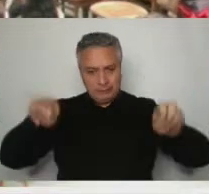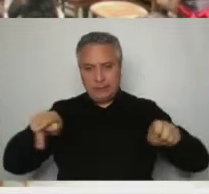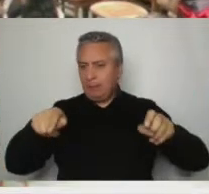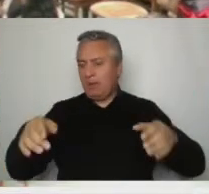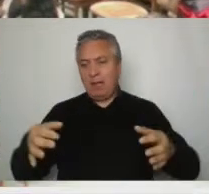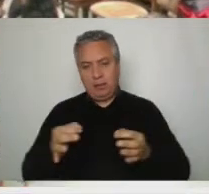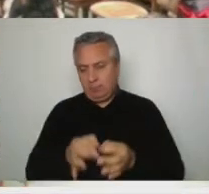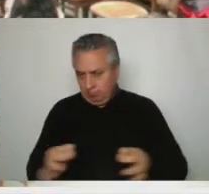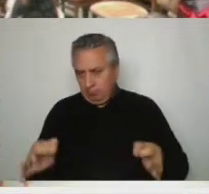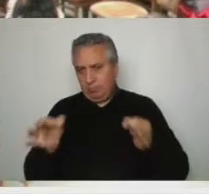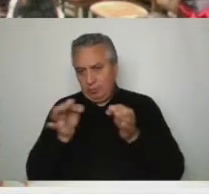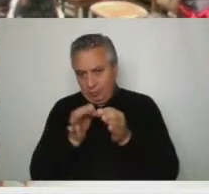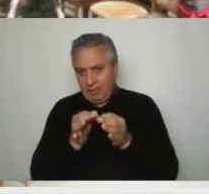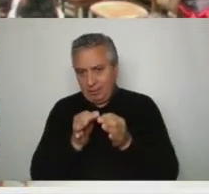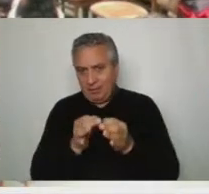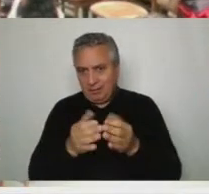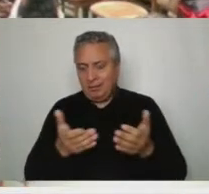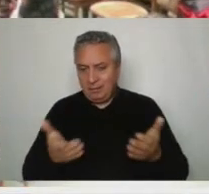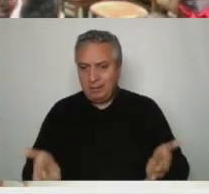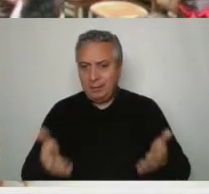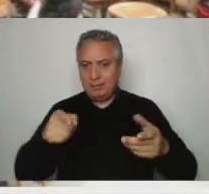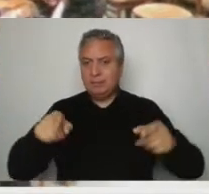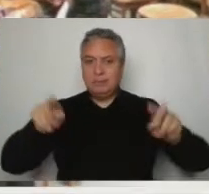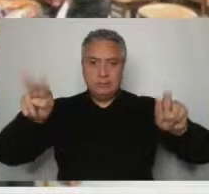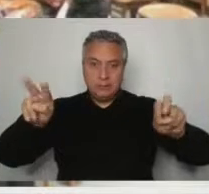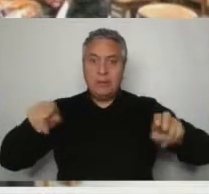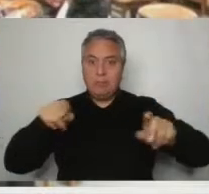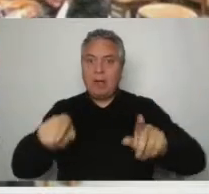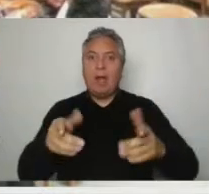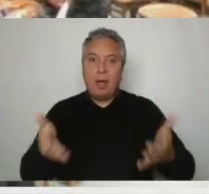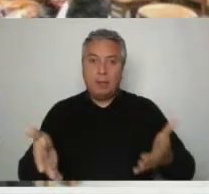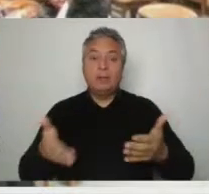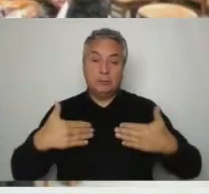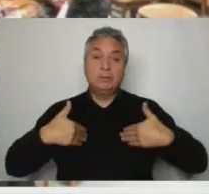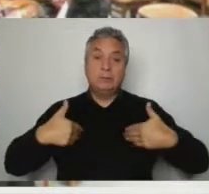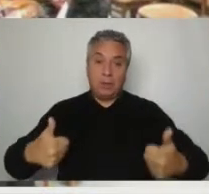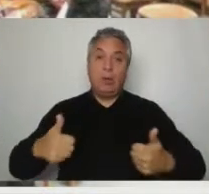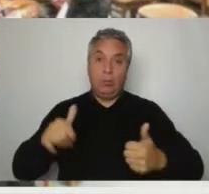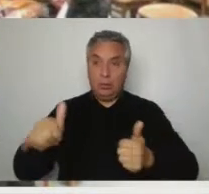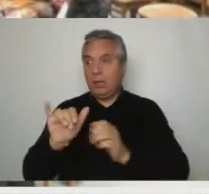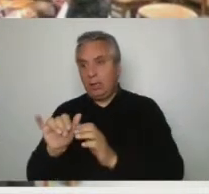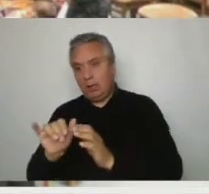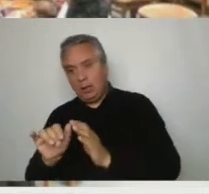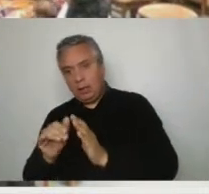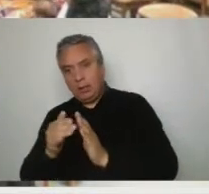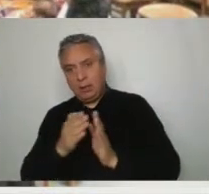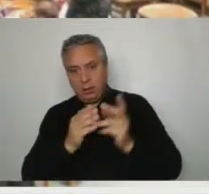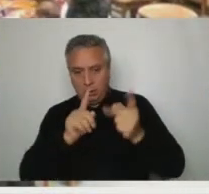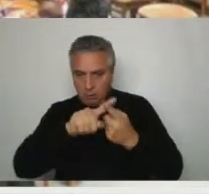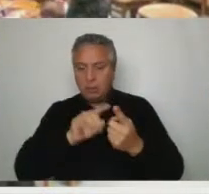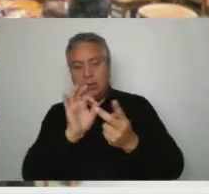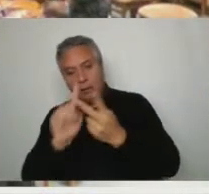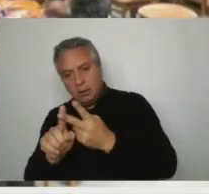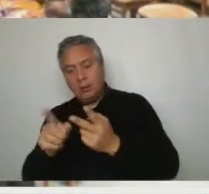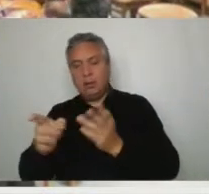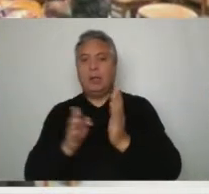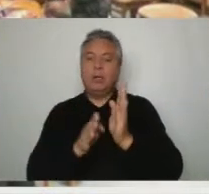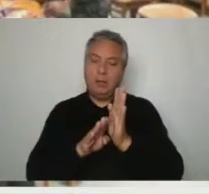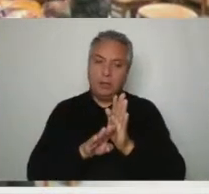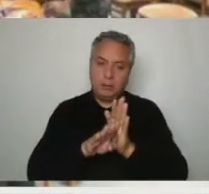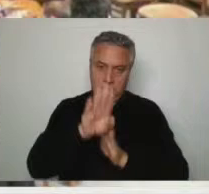to participate here in talking about such relevant topics such as the impact of